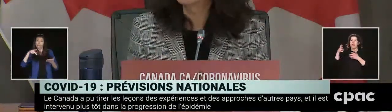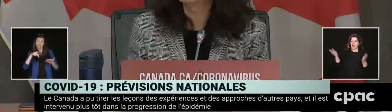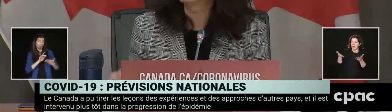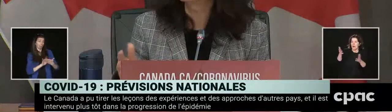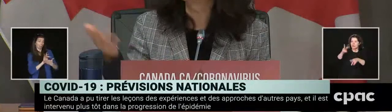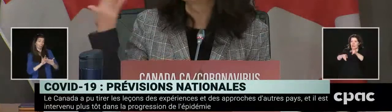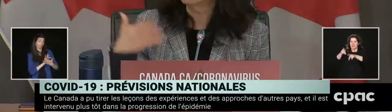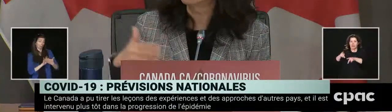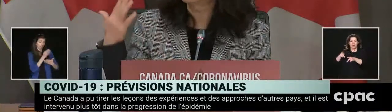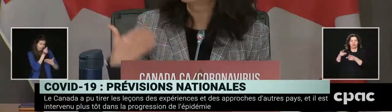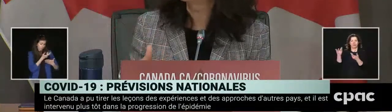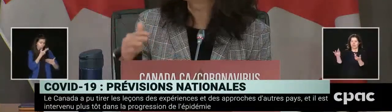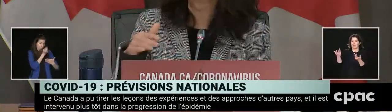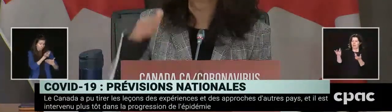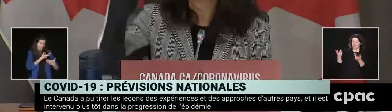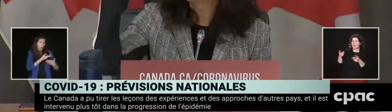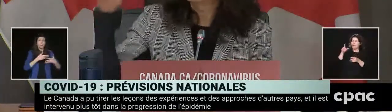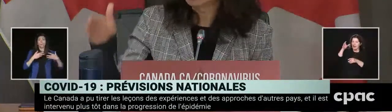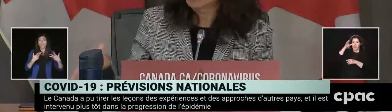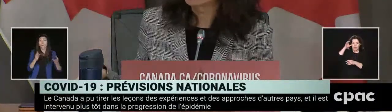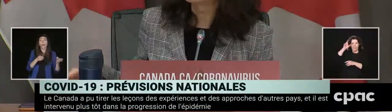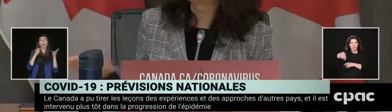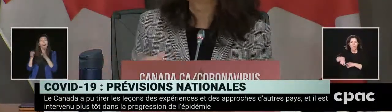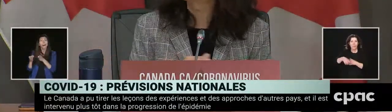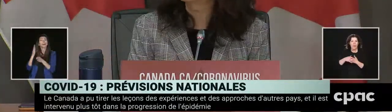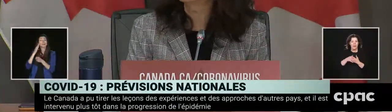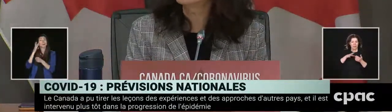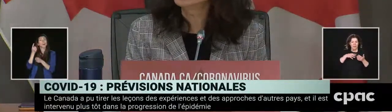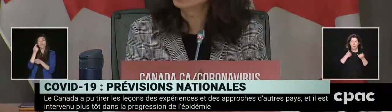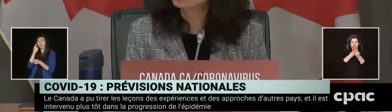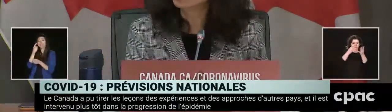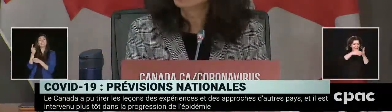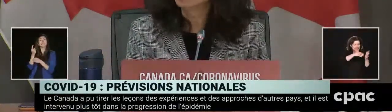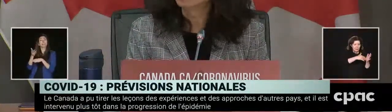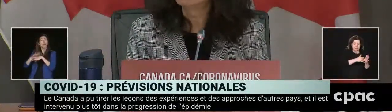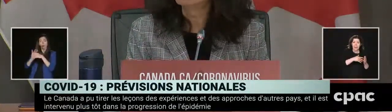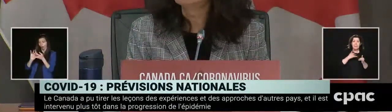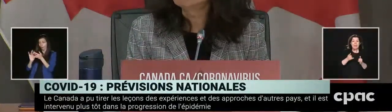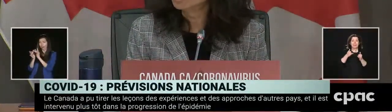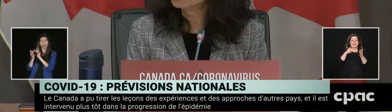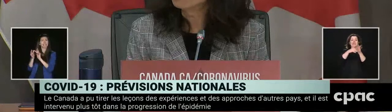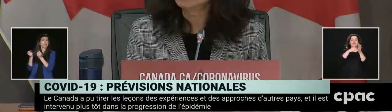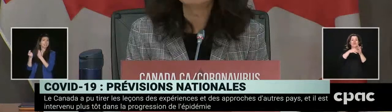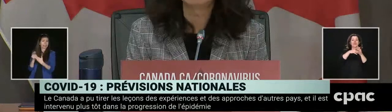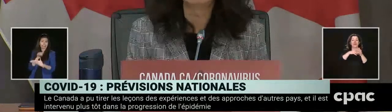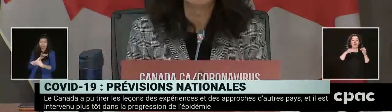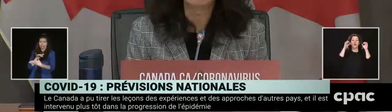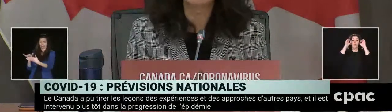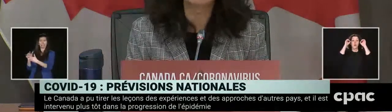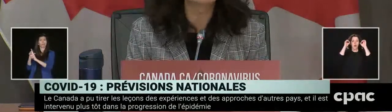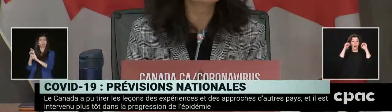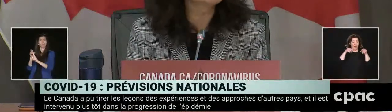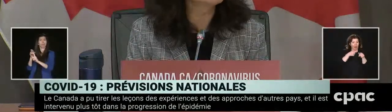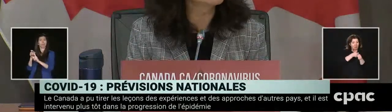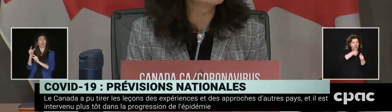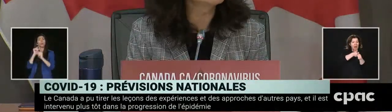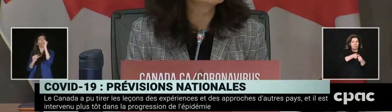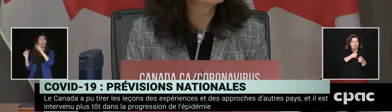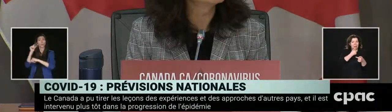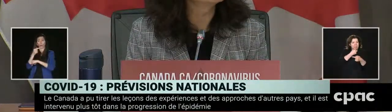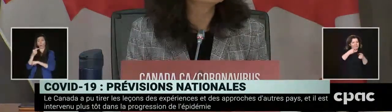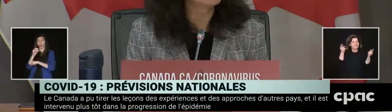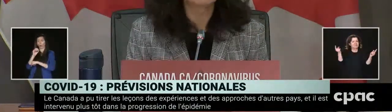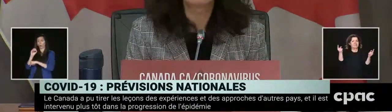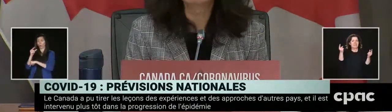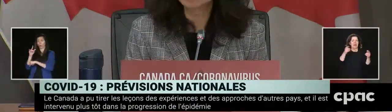for example, even the Google study that shows a reduction in mobilization movement of people, I think should be